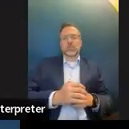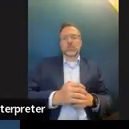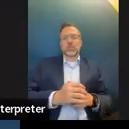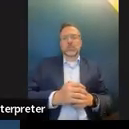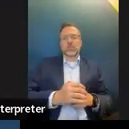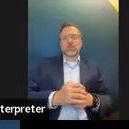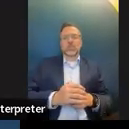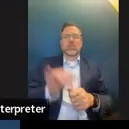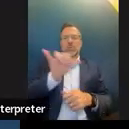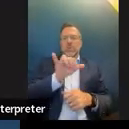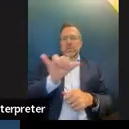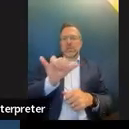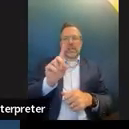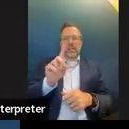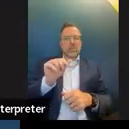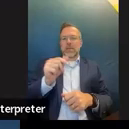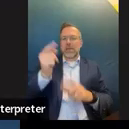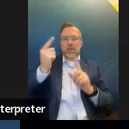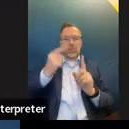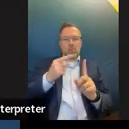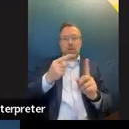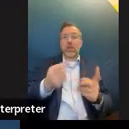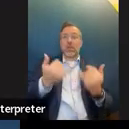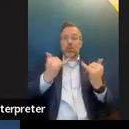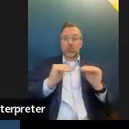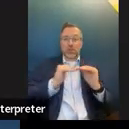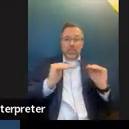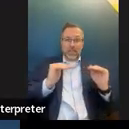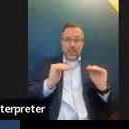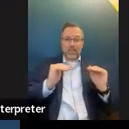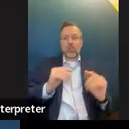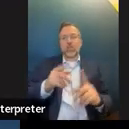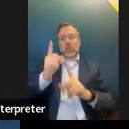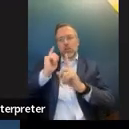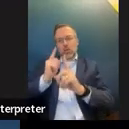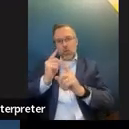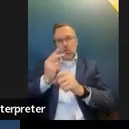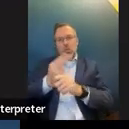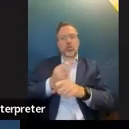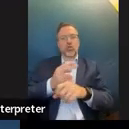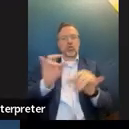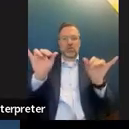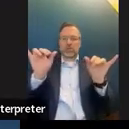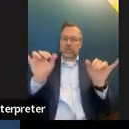data point, right? Your present level and your goal, same data point there.